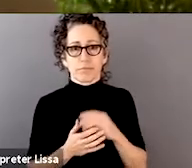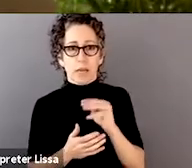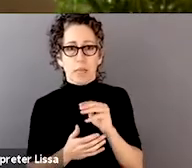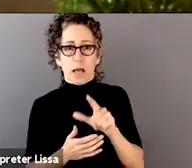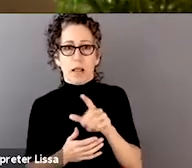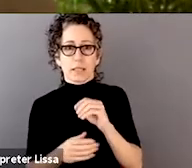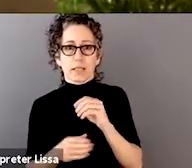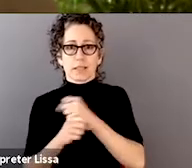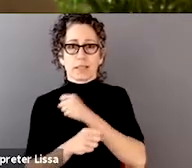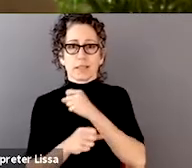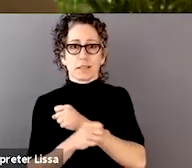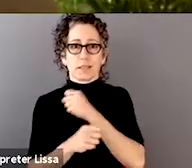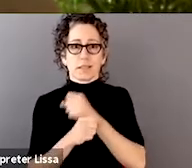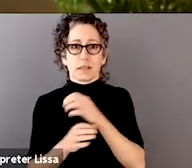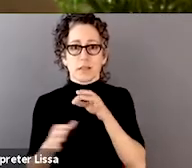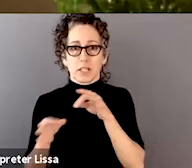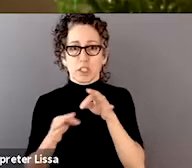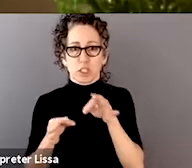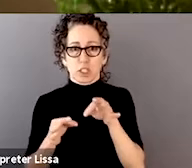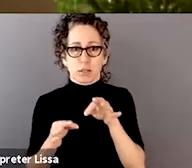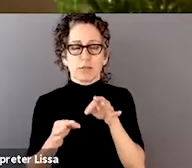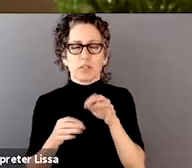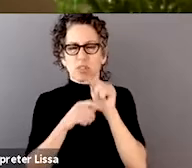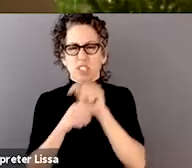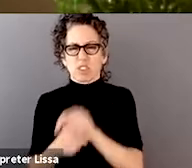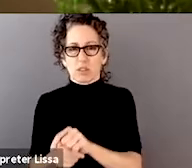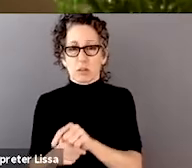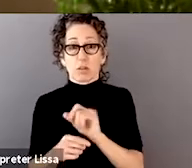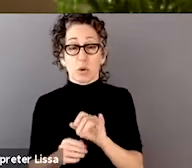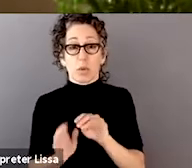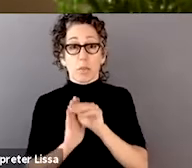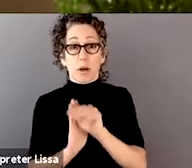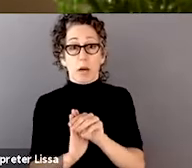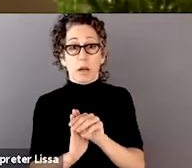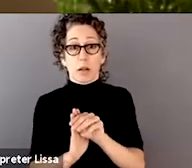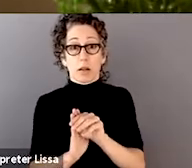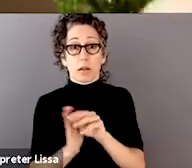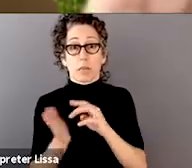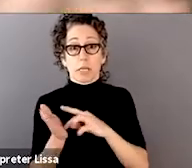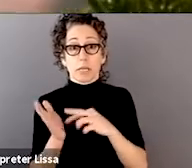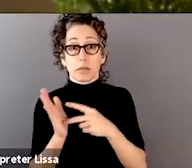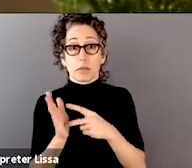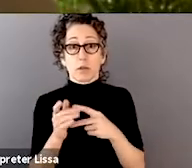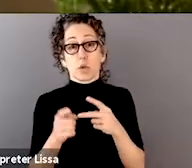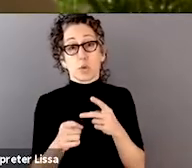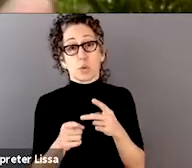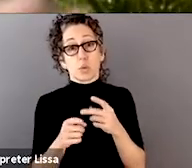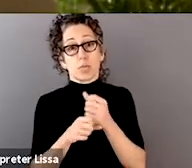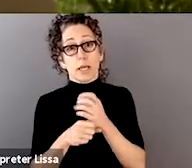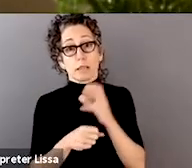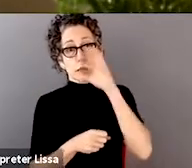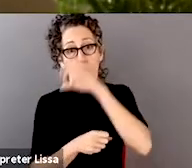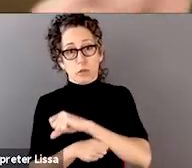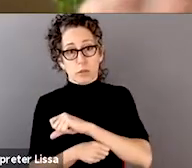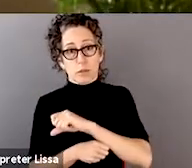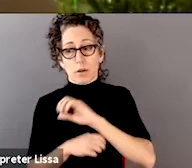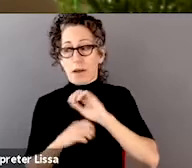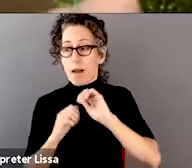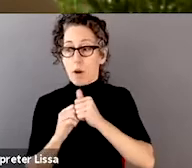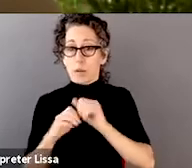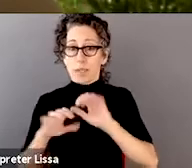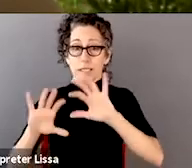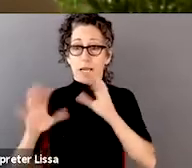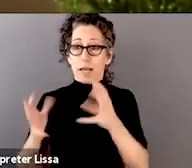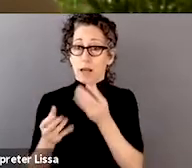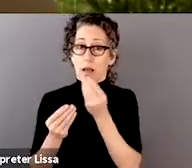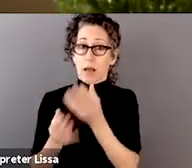statistics definitions, which is basically a model is making some assumptions about how the data is or what it is